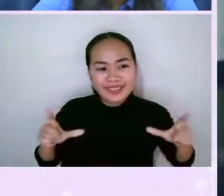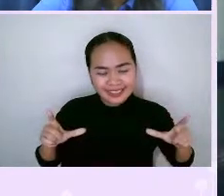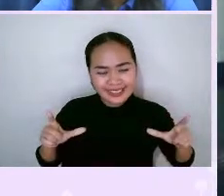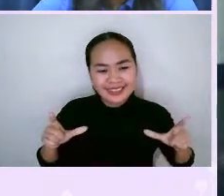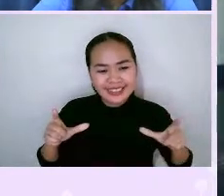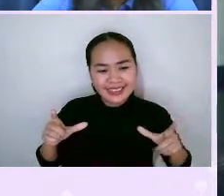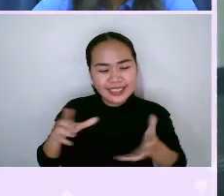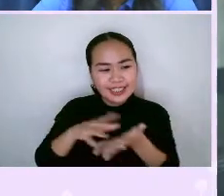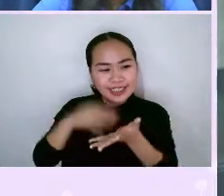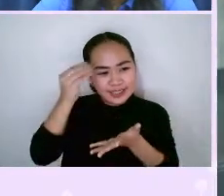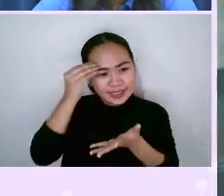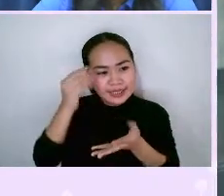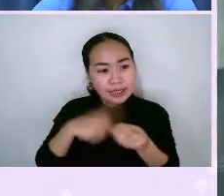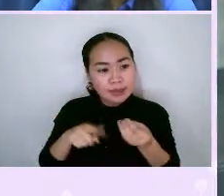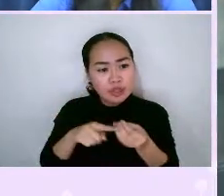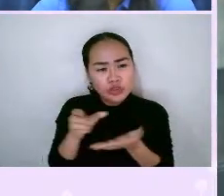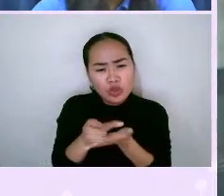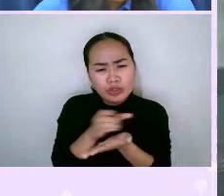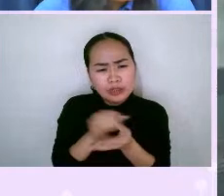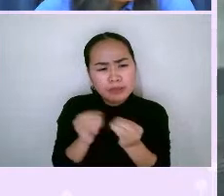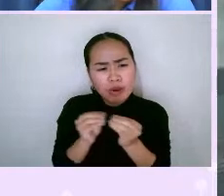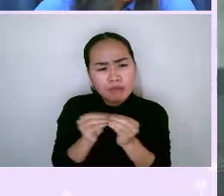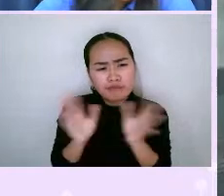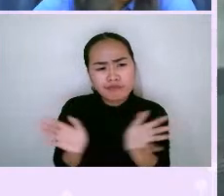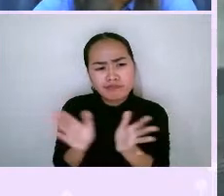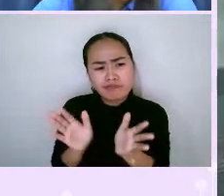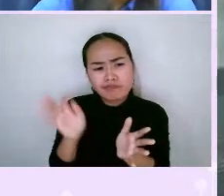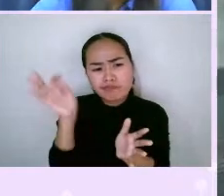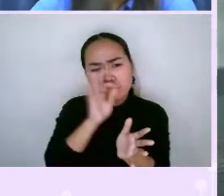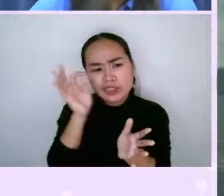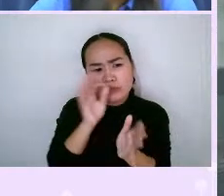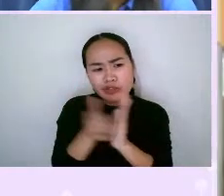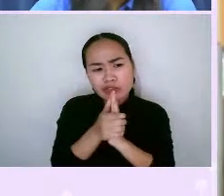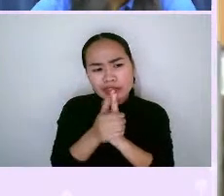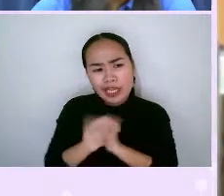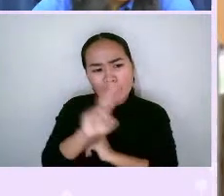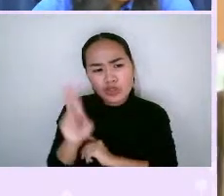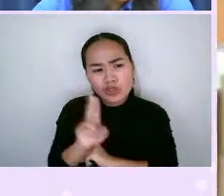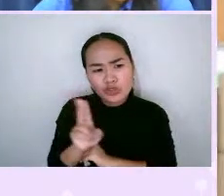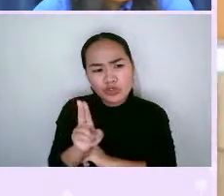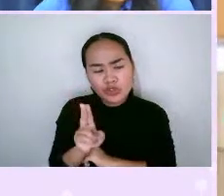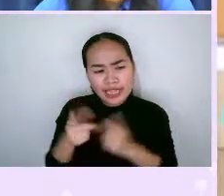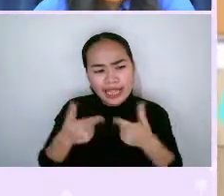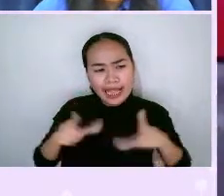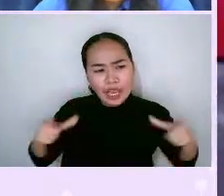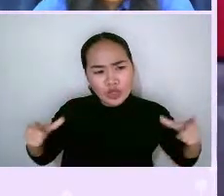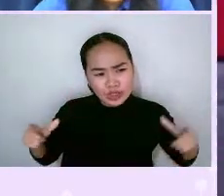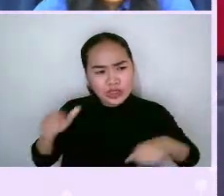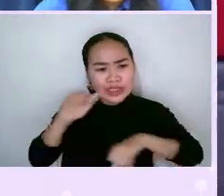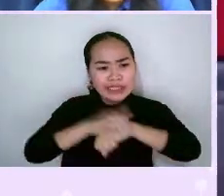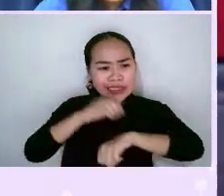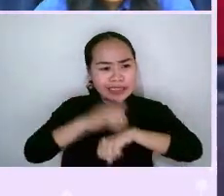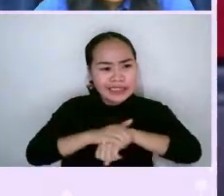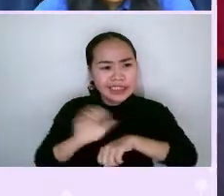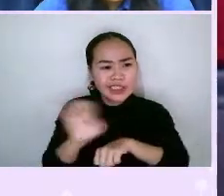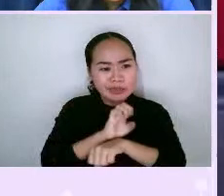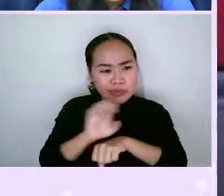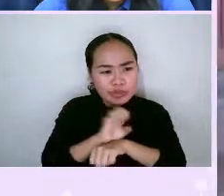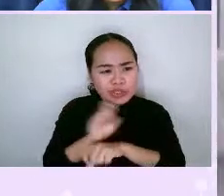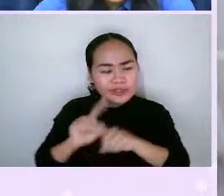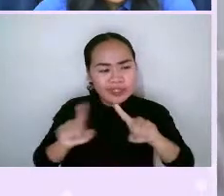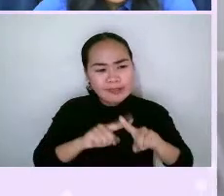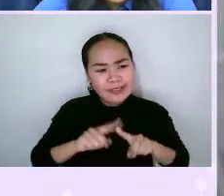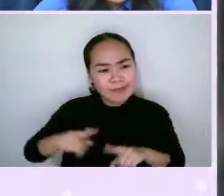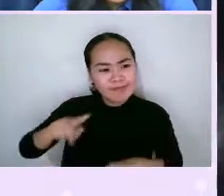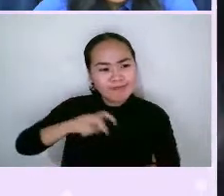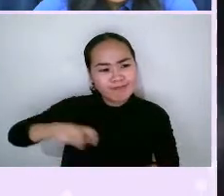These courses aim to further enhance the skills of Filipinos in using English in the entrepreneurship and tourism sector, and